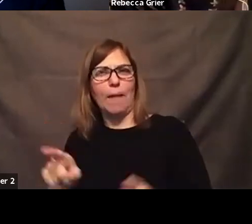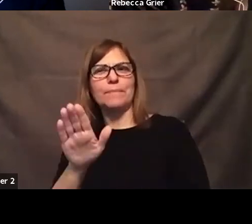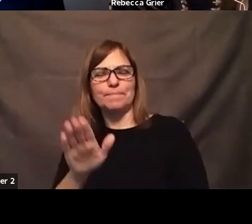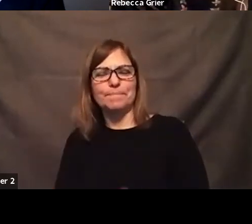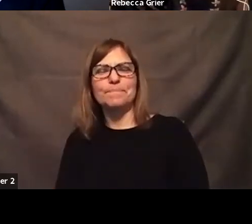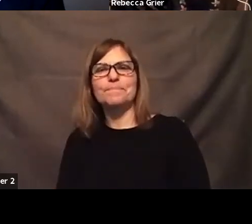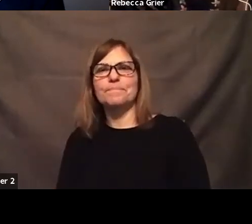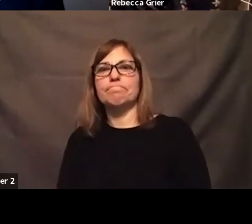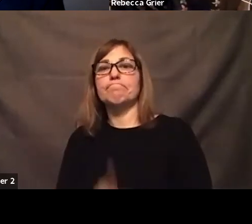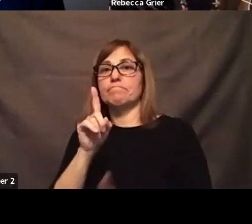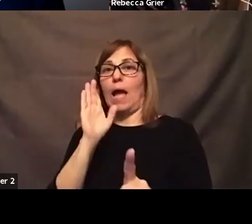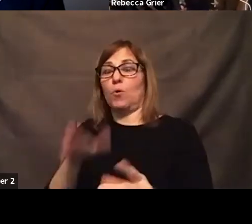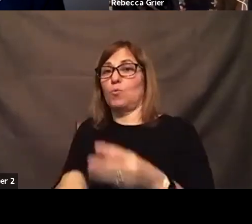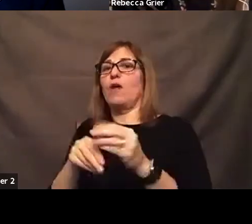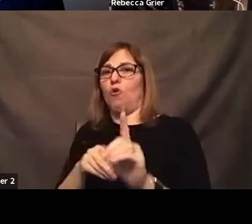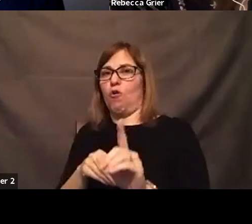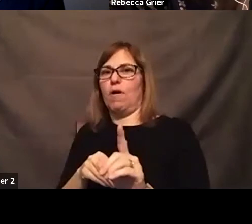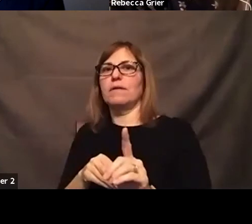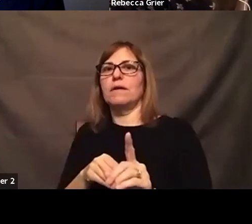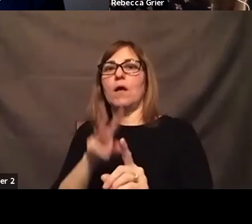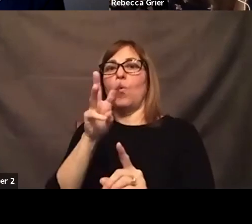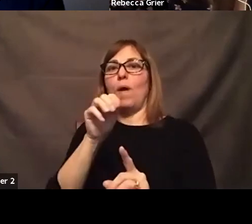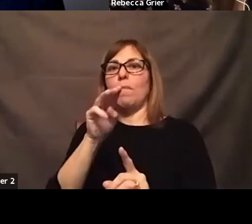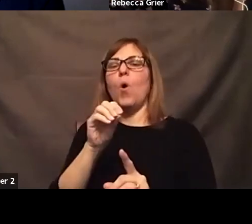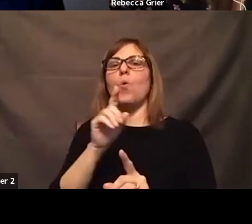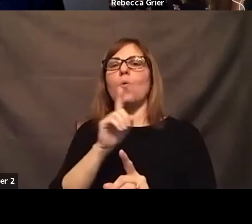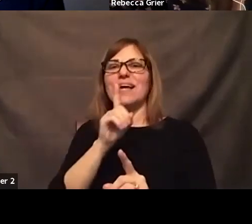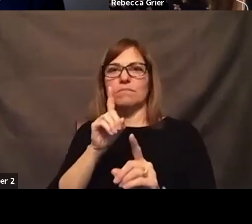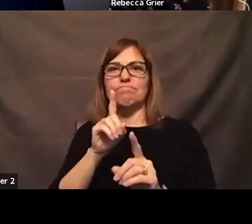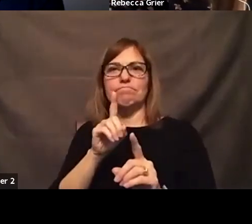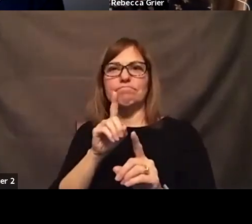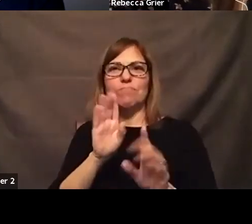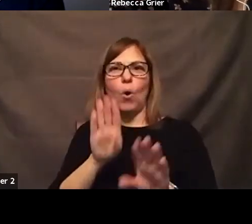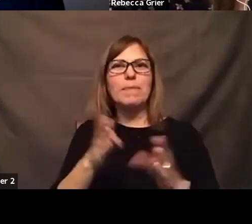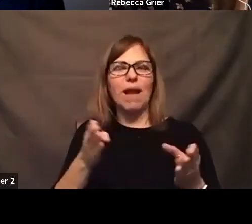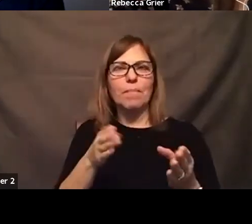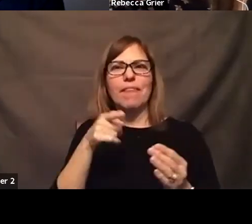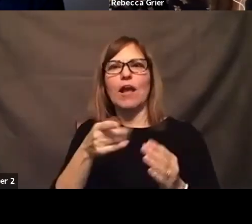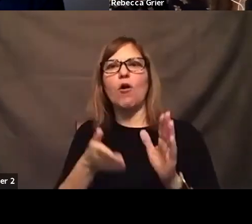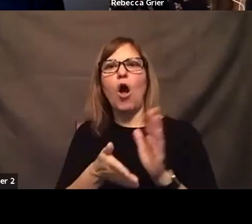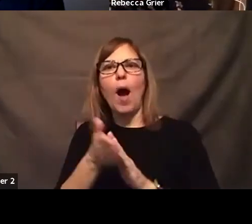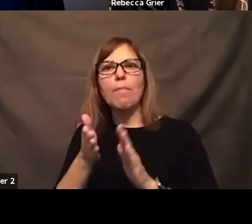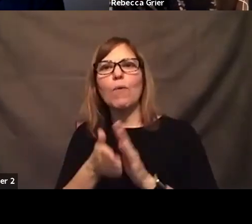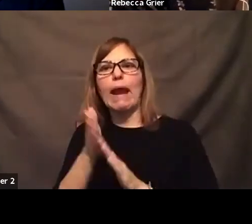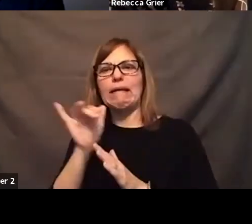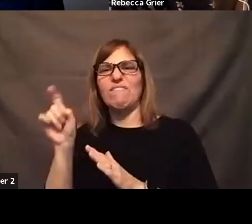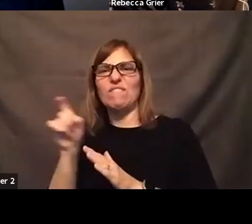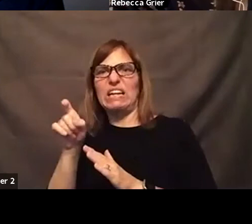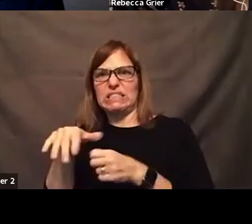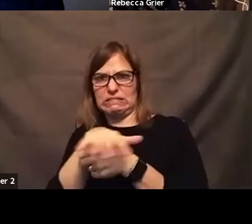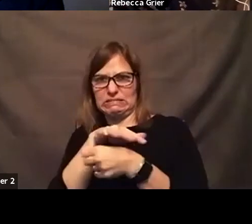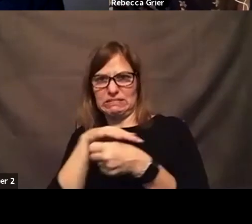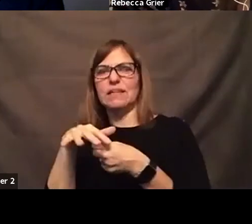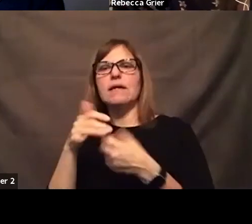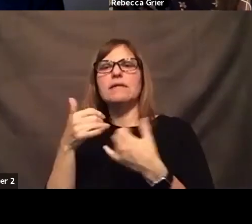Just piggyback on that, even though Waymo has opened up theirs and they operated in the suburbs of Phoenix, it still has a